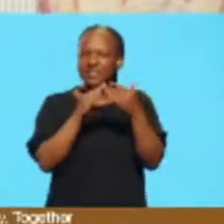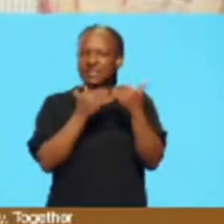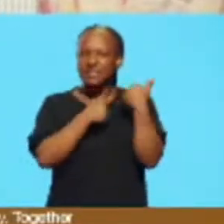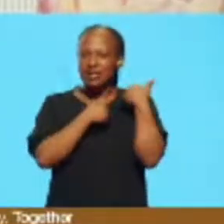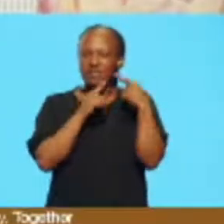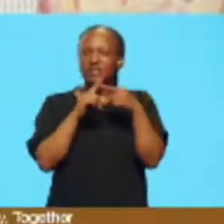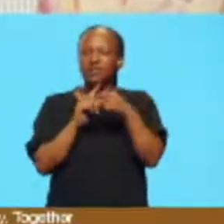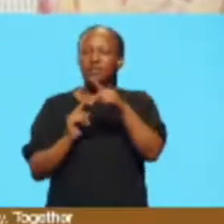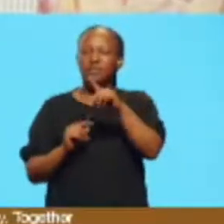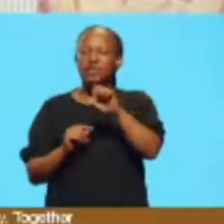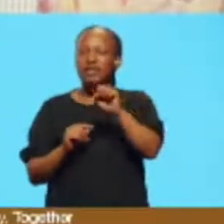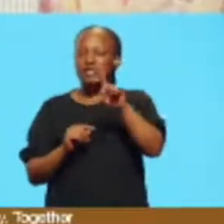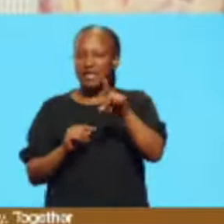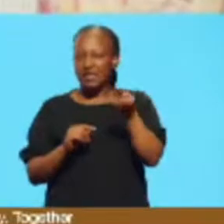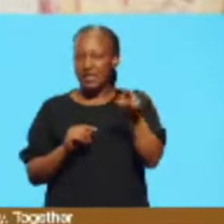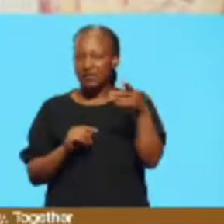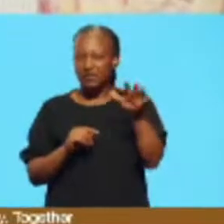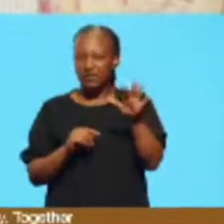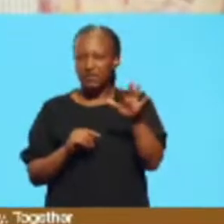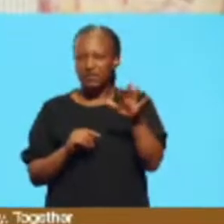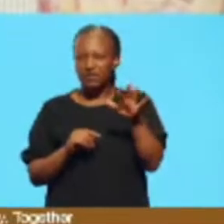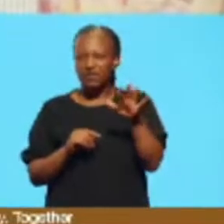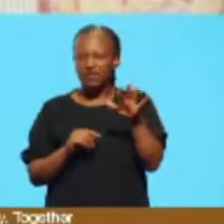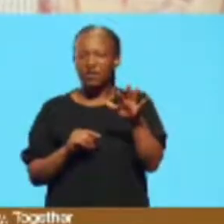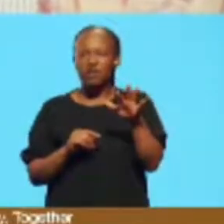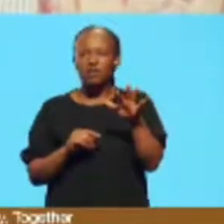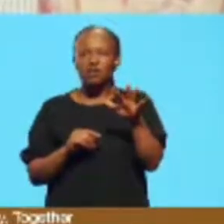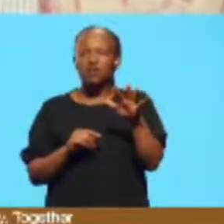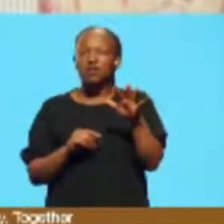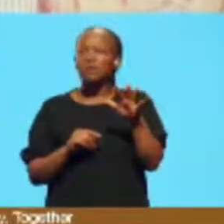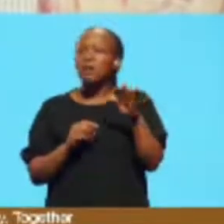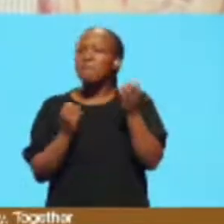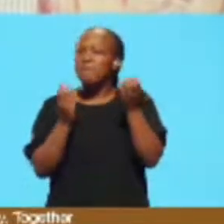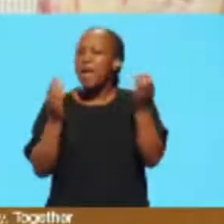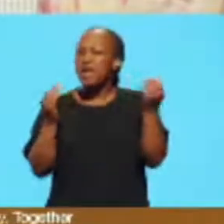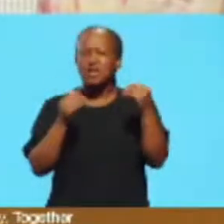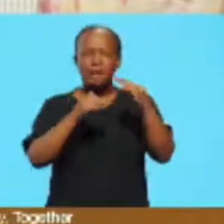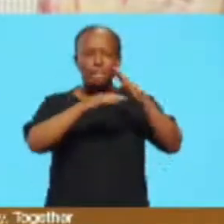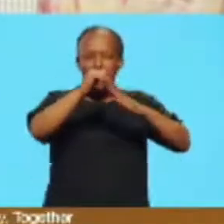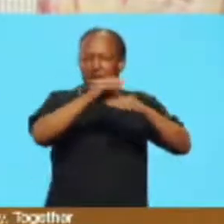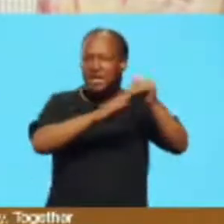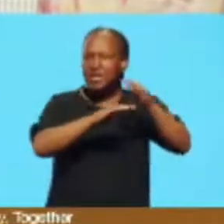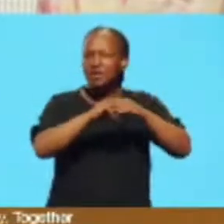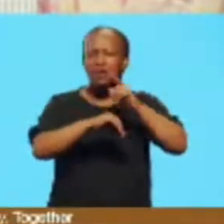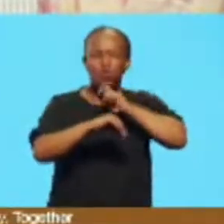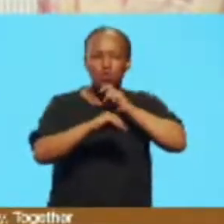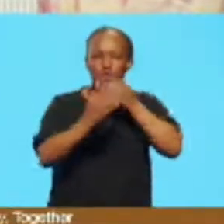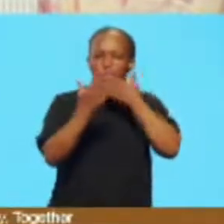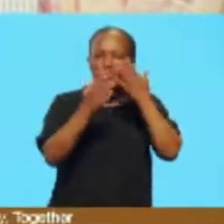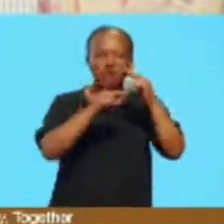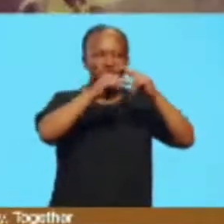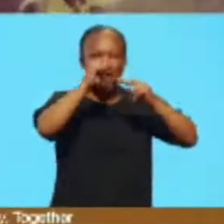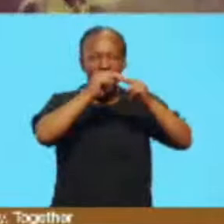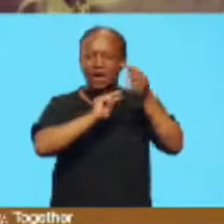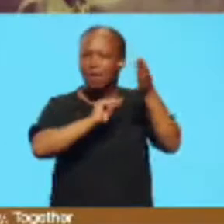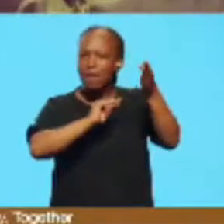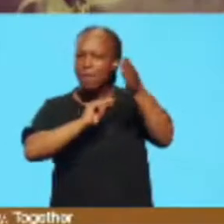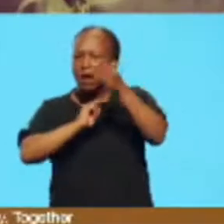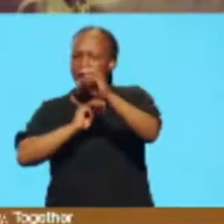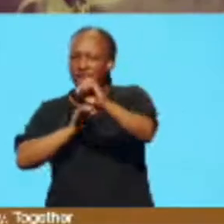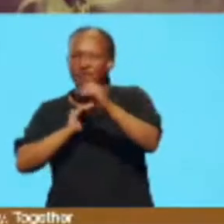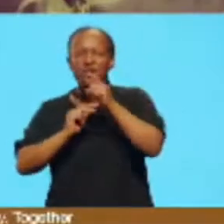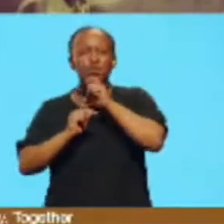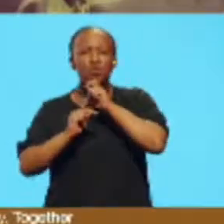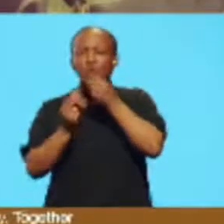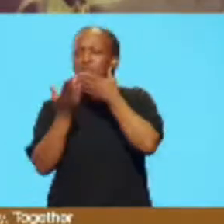of working unused facilities, unused flats and so on in